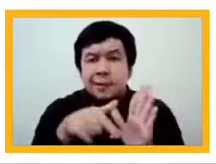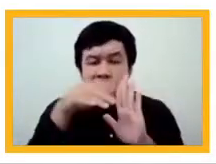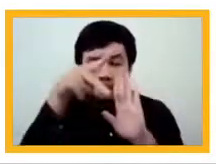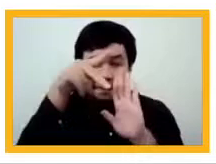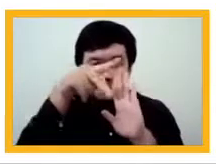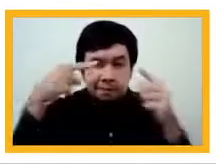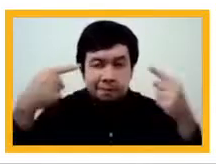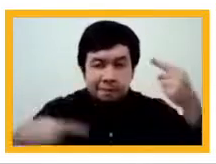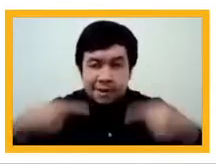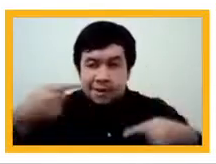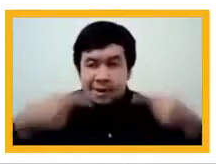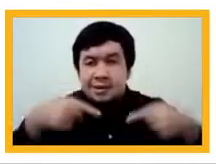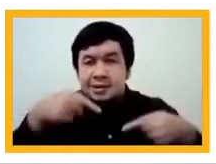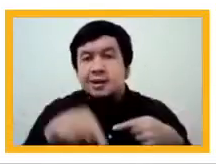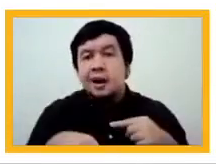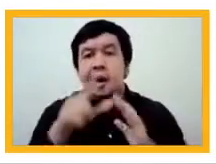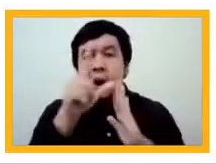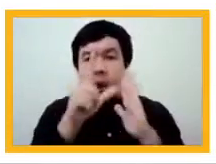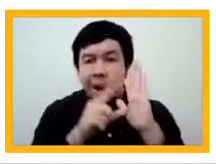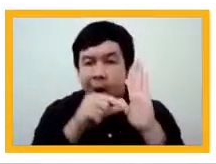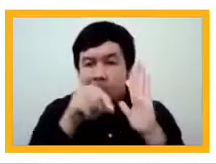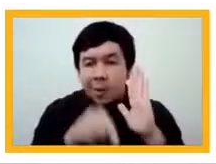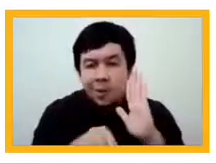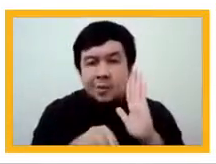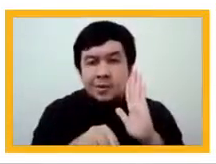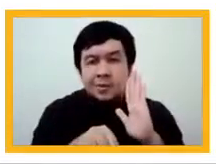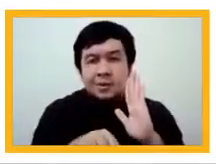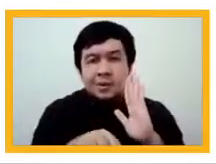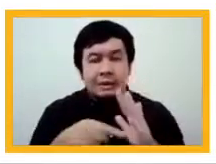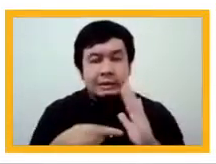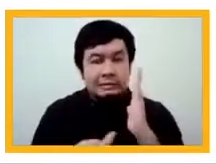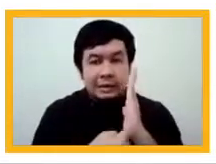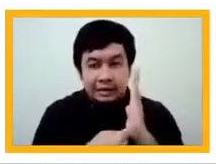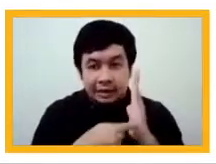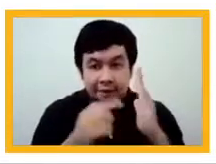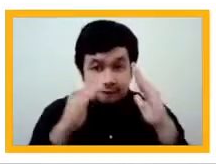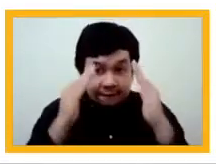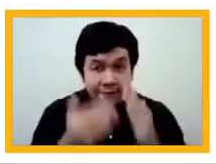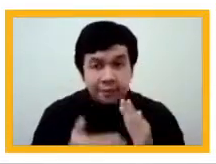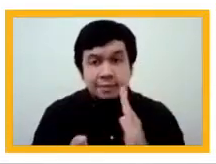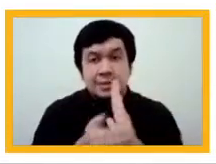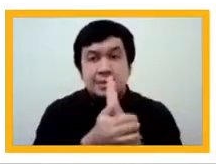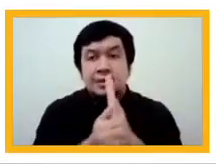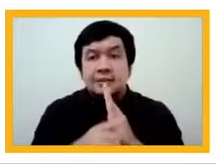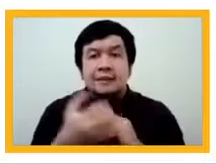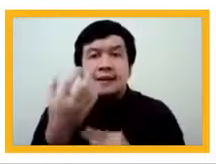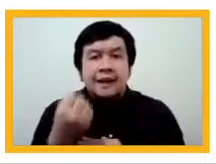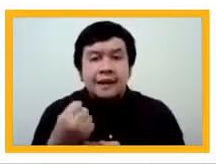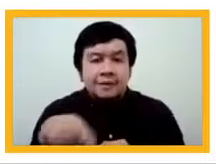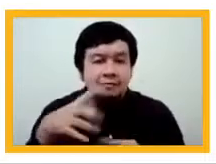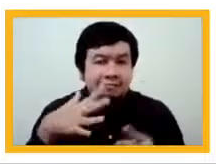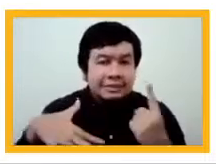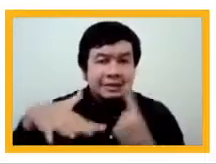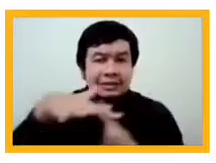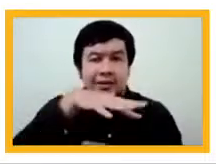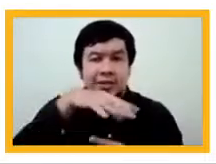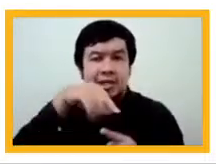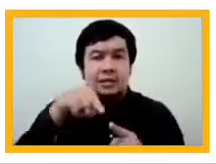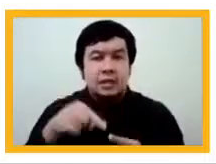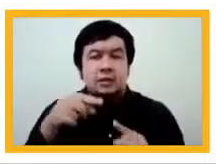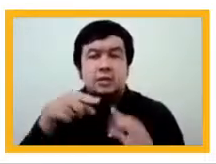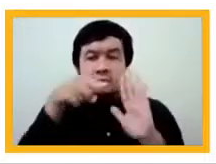need to have a special ecosystem and need to have special regulation and policy environment to foster this industry link?